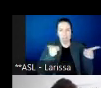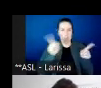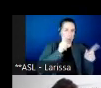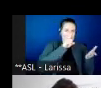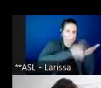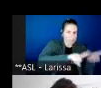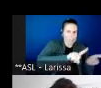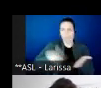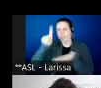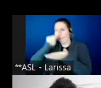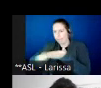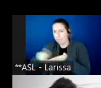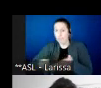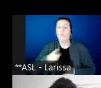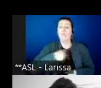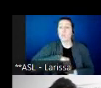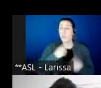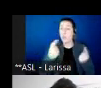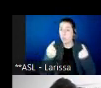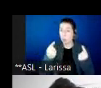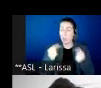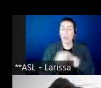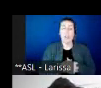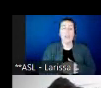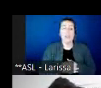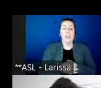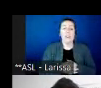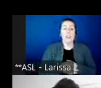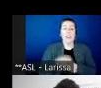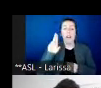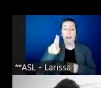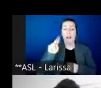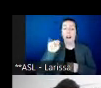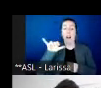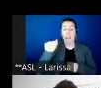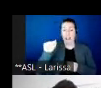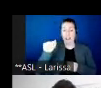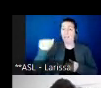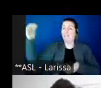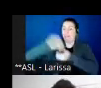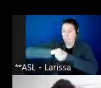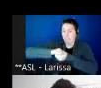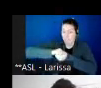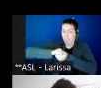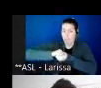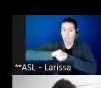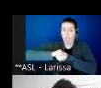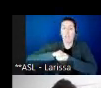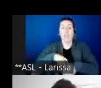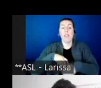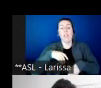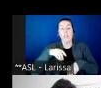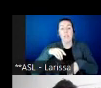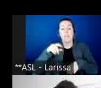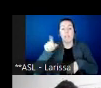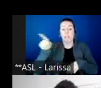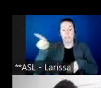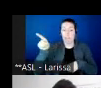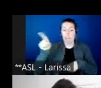we partnered with ANYA, the Urban Native Youth Association, our community partners, Urban Native Youth